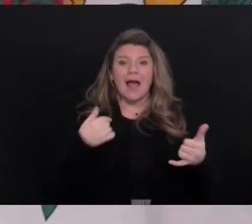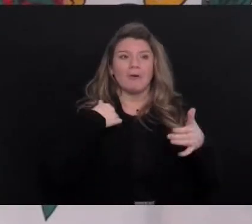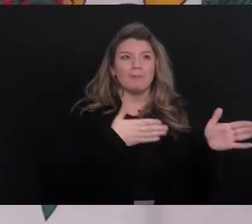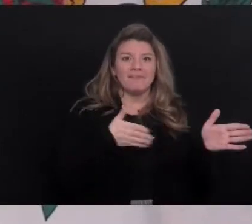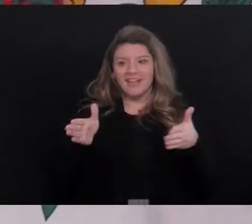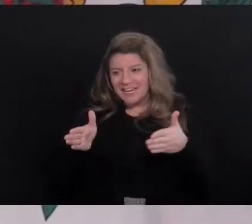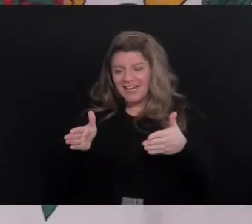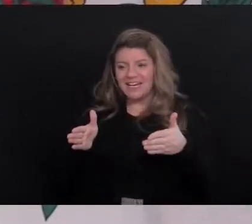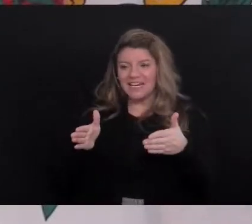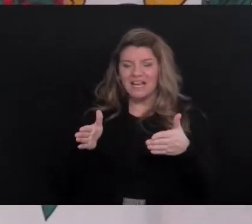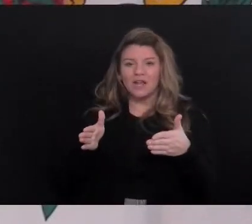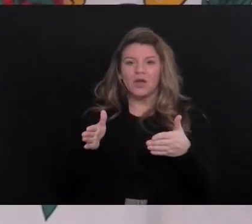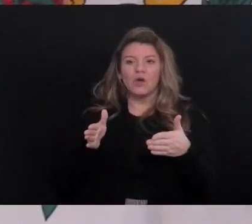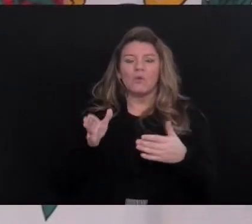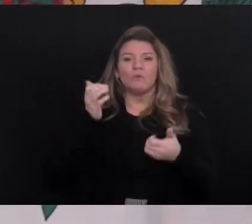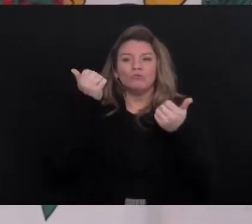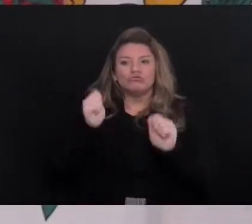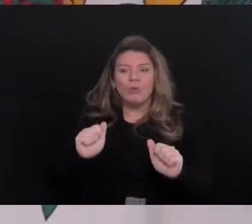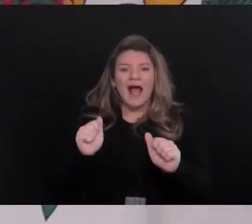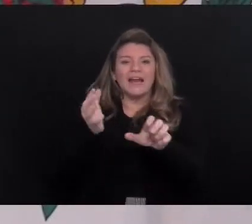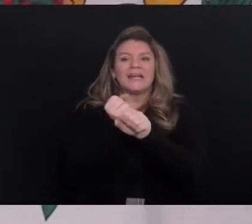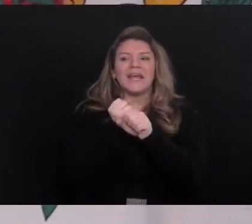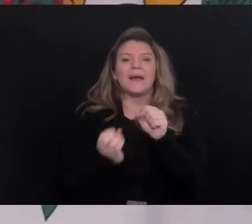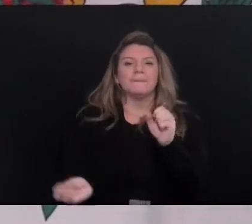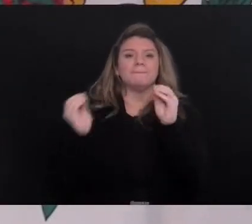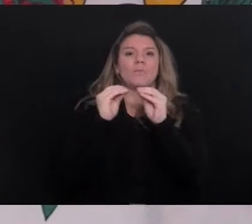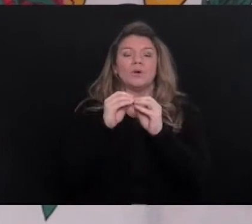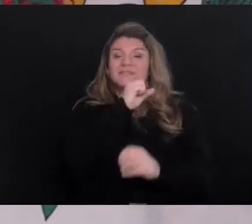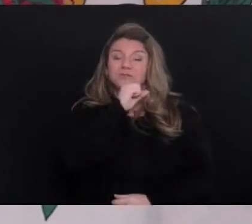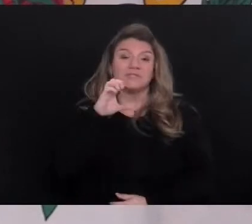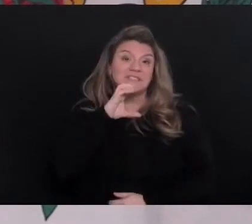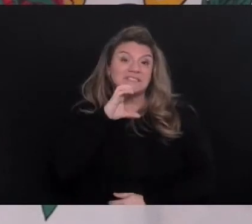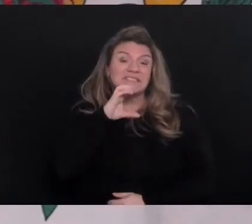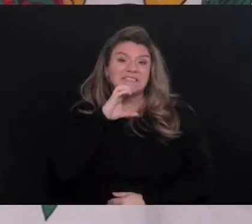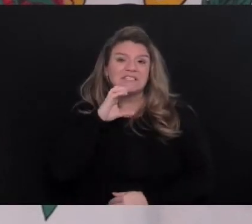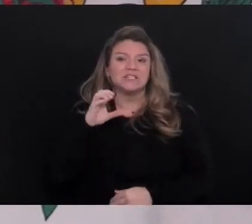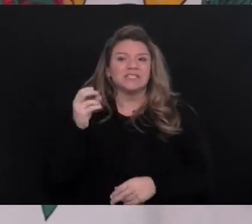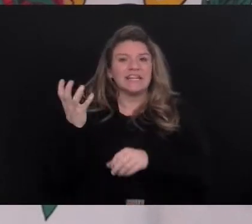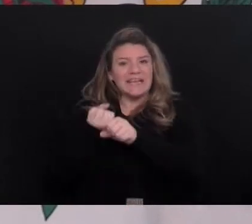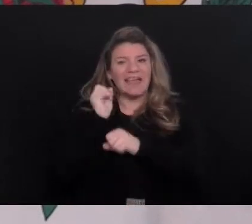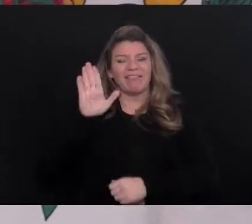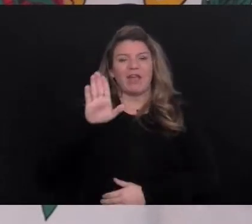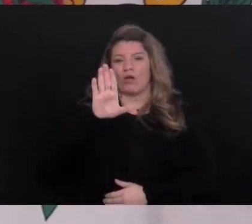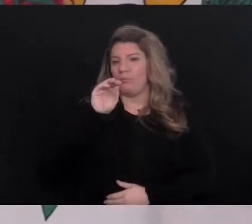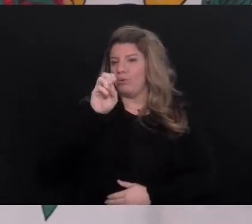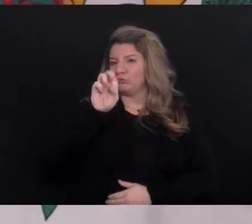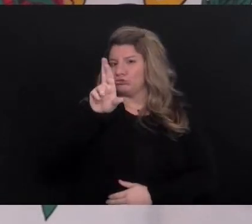going to go towards trying to get more of our seniors across the finish line on these booster shots.